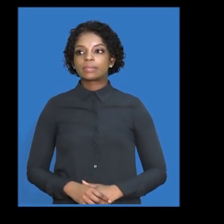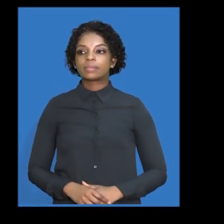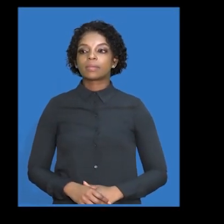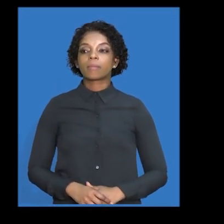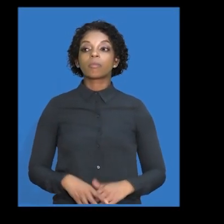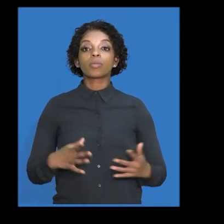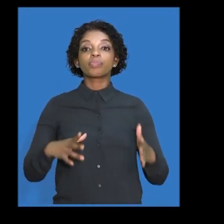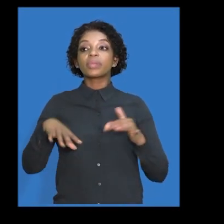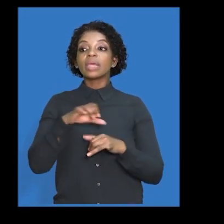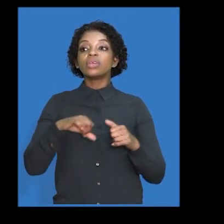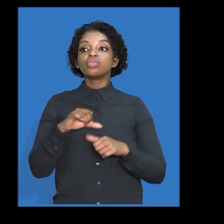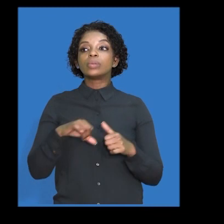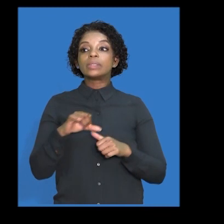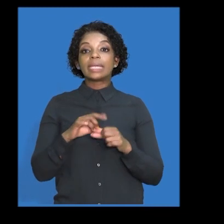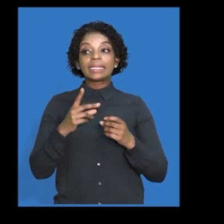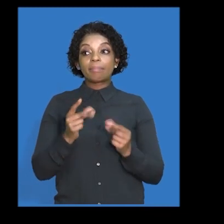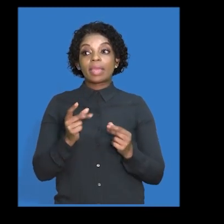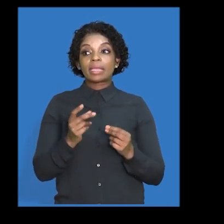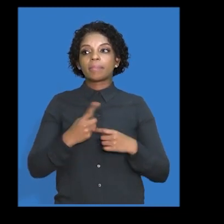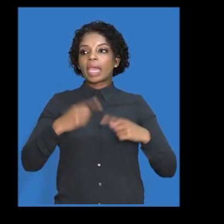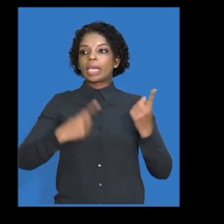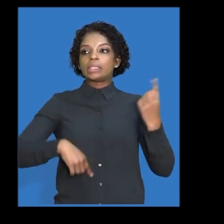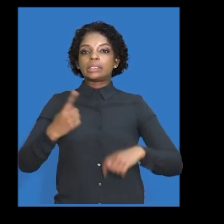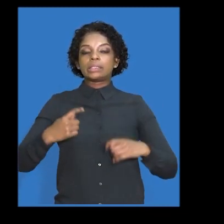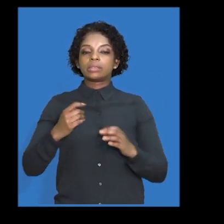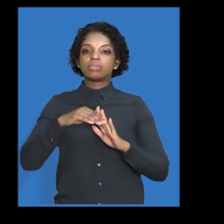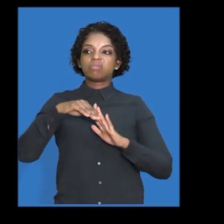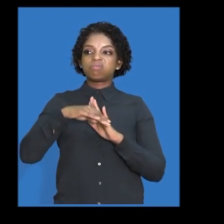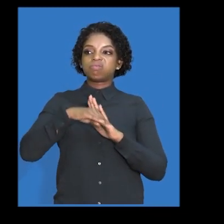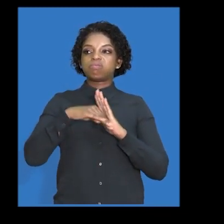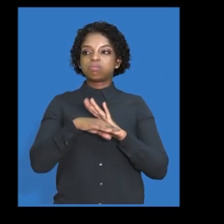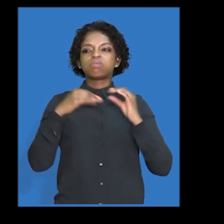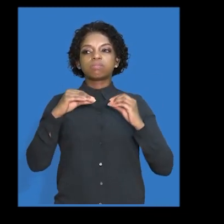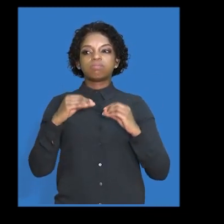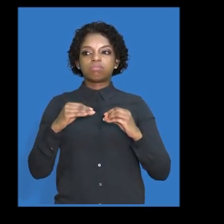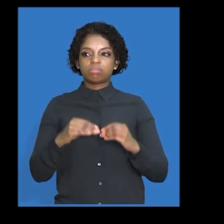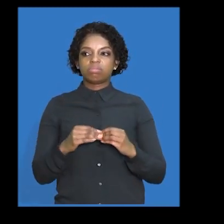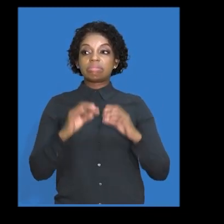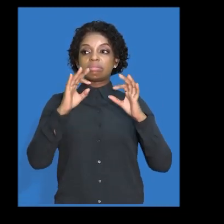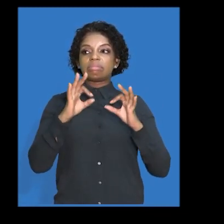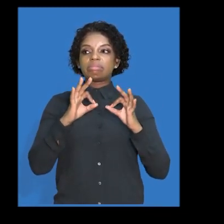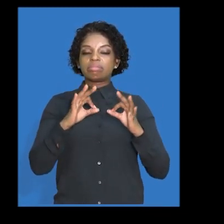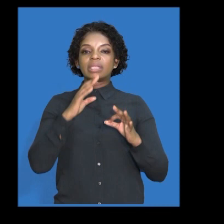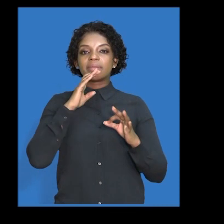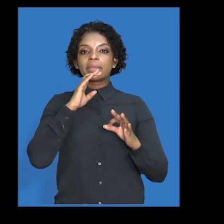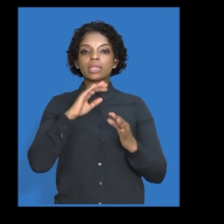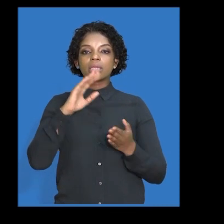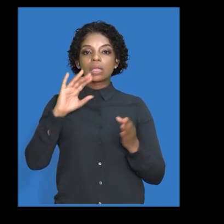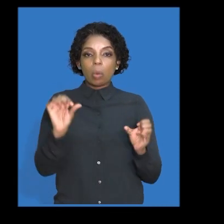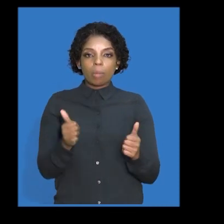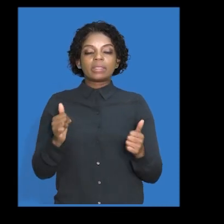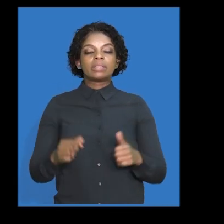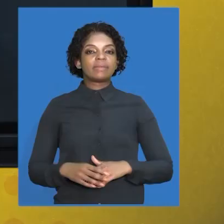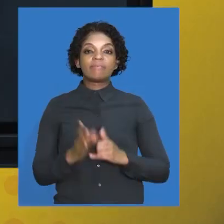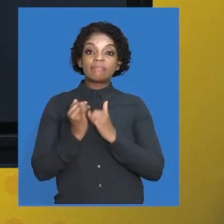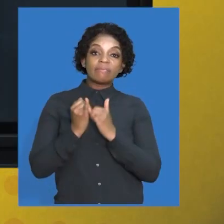Social spending reduces businesses or economic efficiency, which makes us less competitive. So if we're spending a lot of money on our